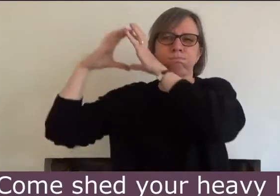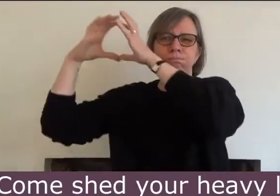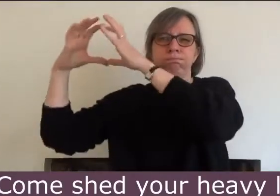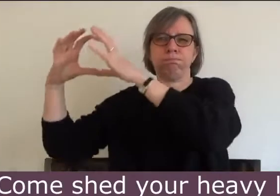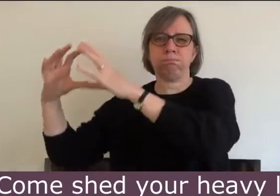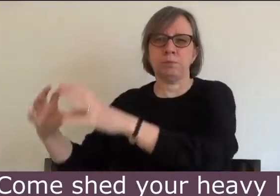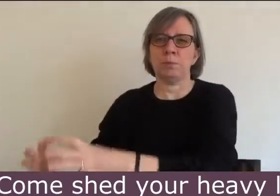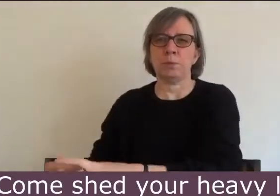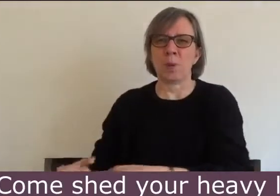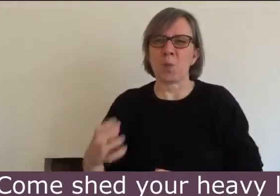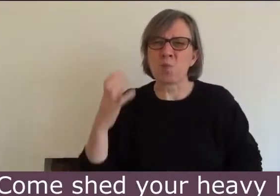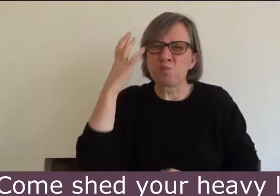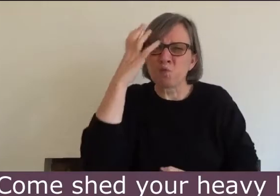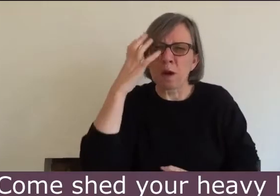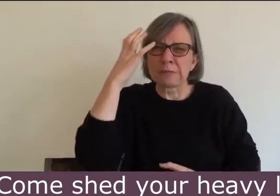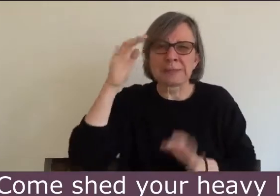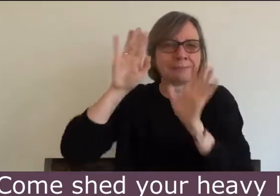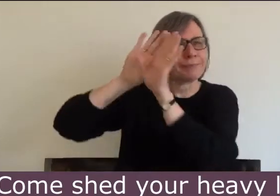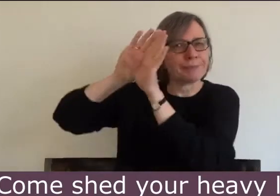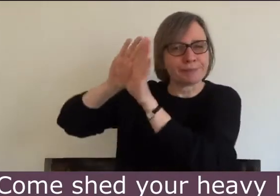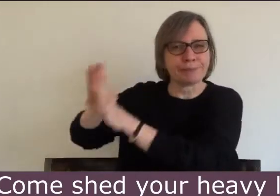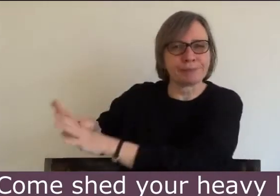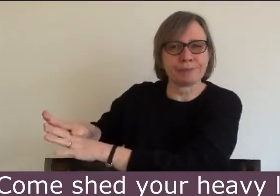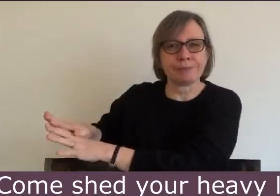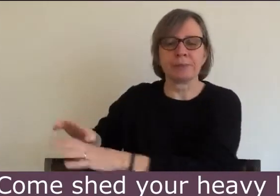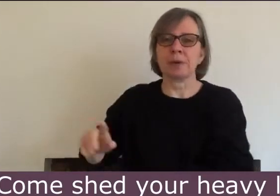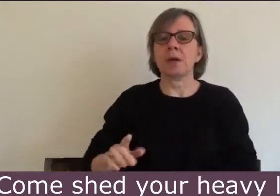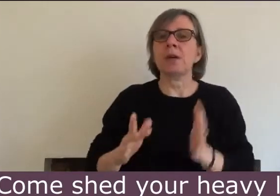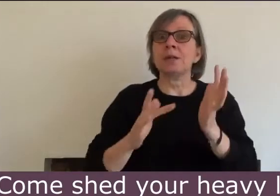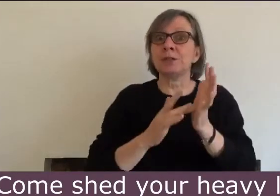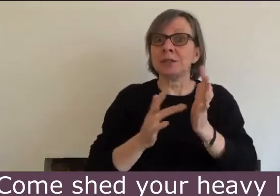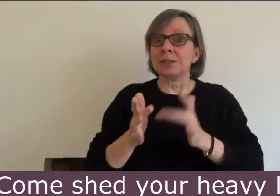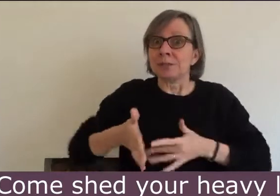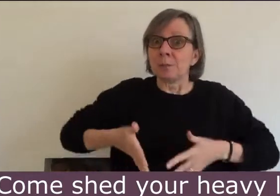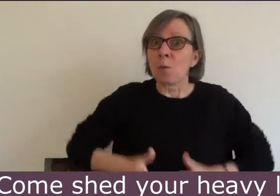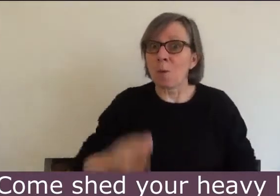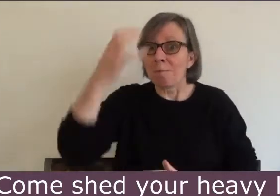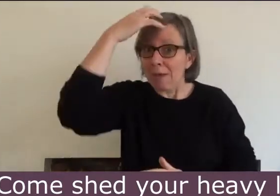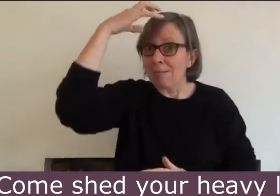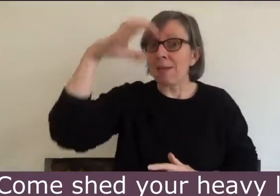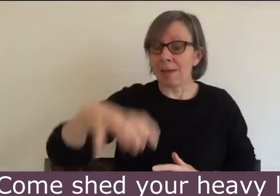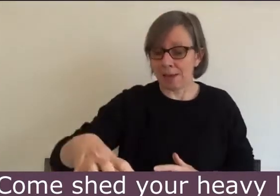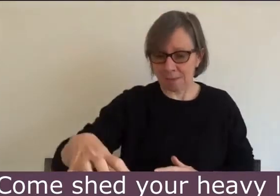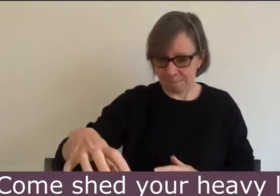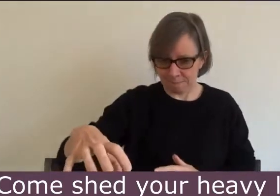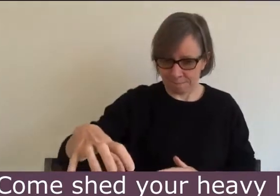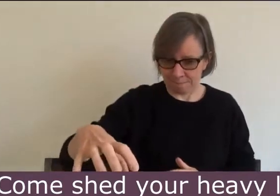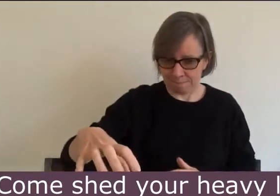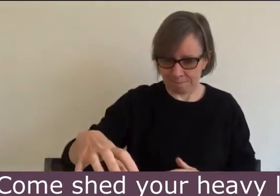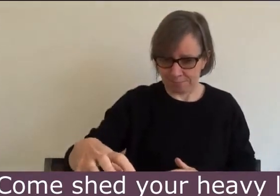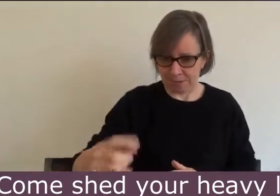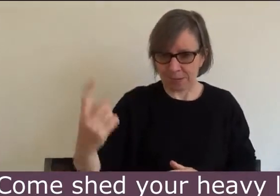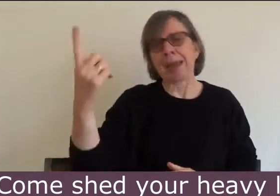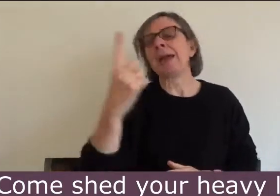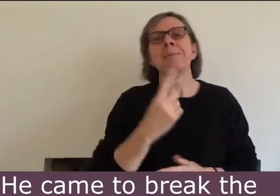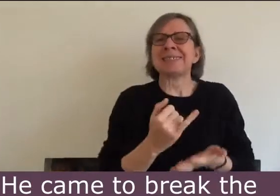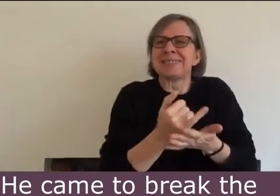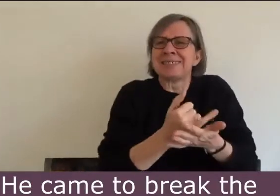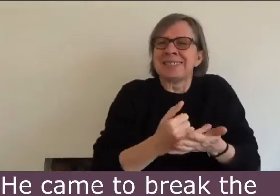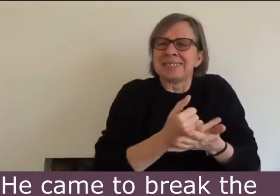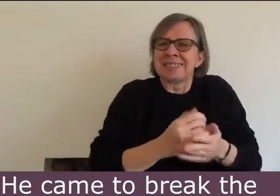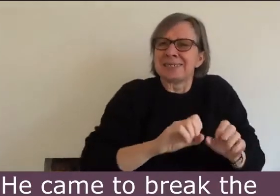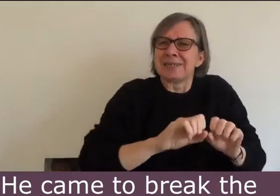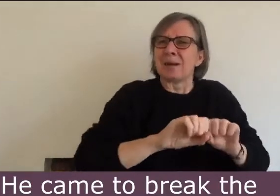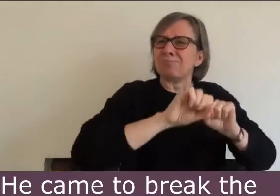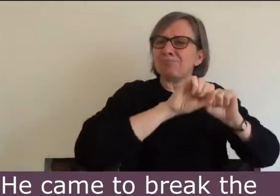Come shed your heavy load and dance your worries all away, for Christ the Lord was born in Bethlehem. He